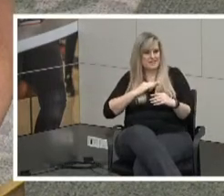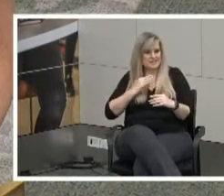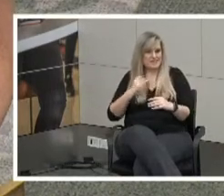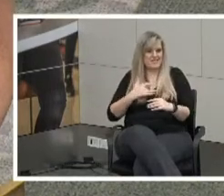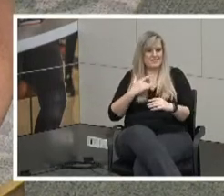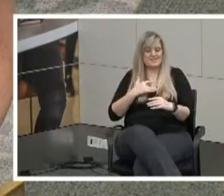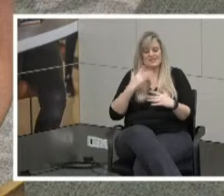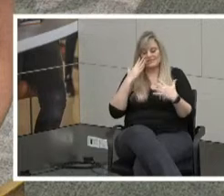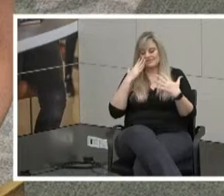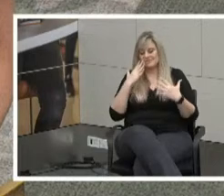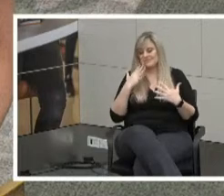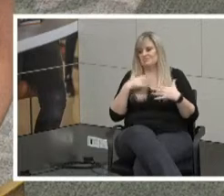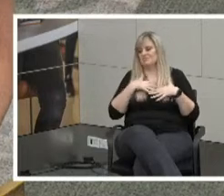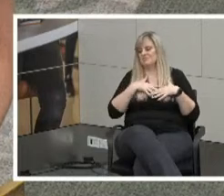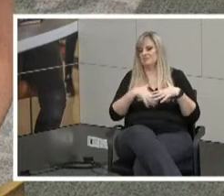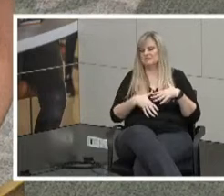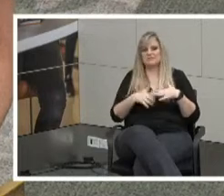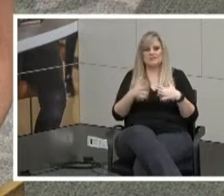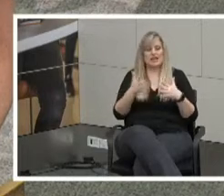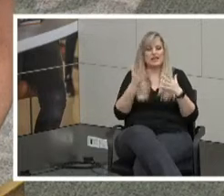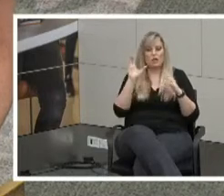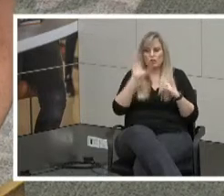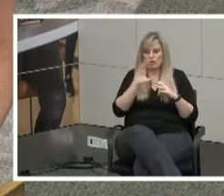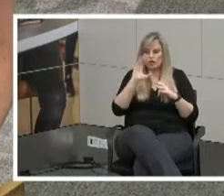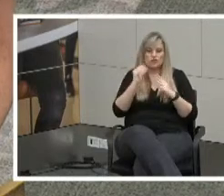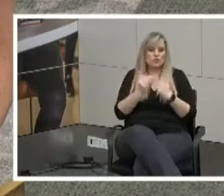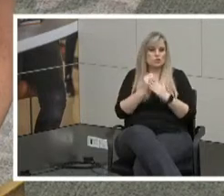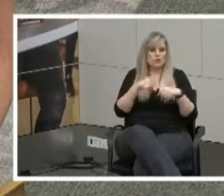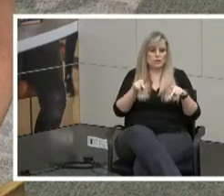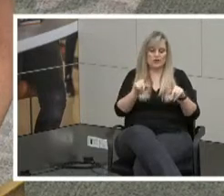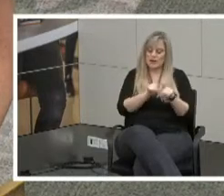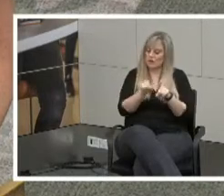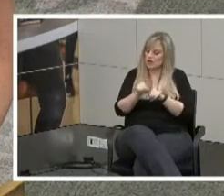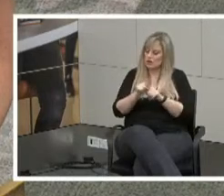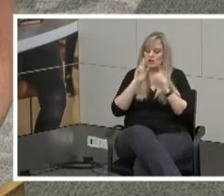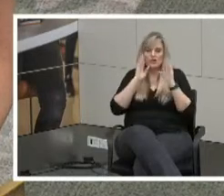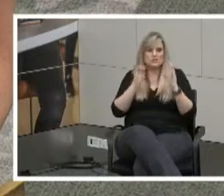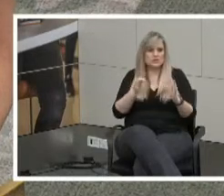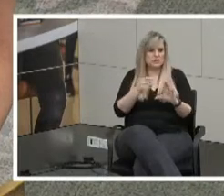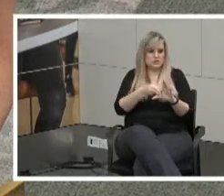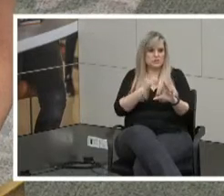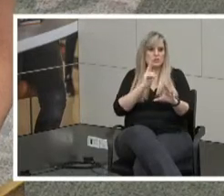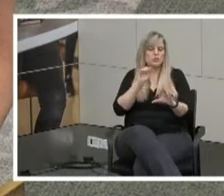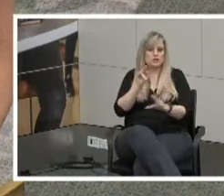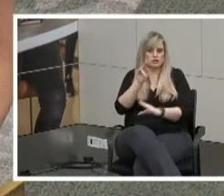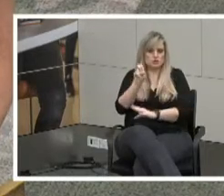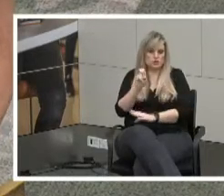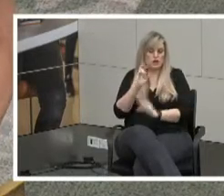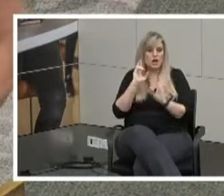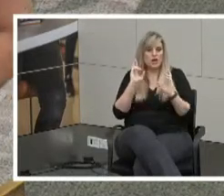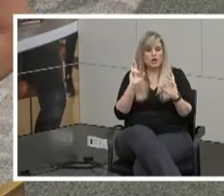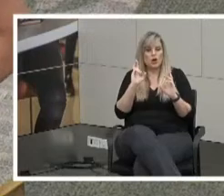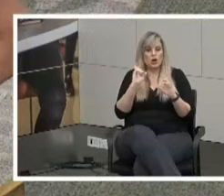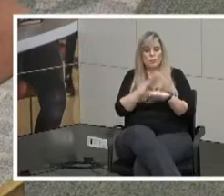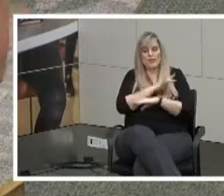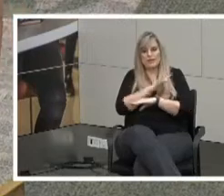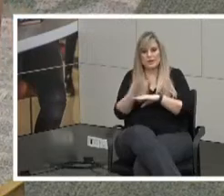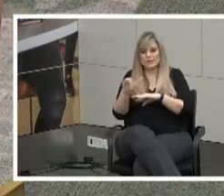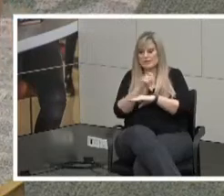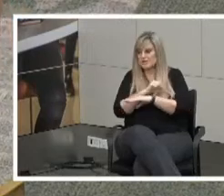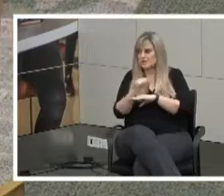actively seeking new job opportunities I to have decided to leave my position in June it is my hope that the empty